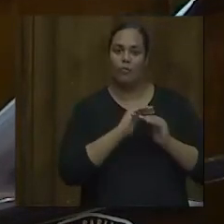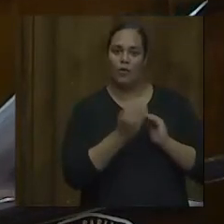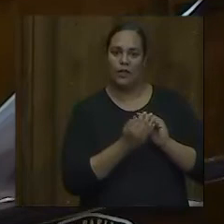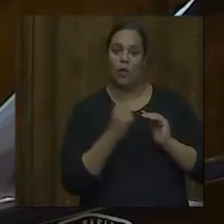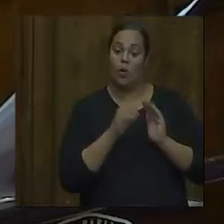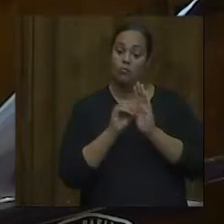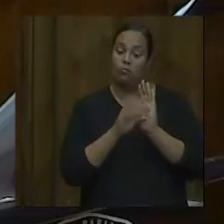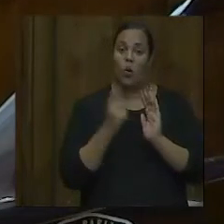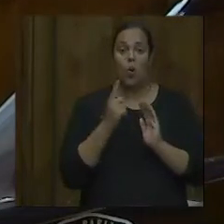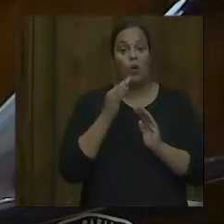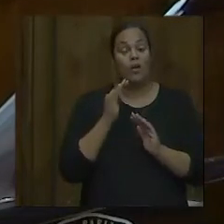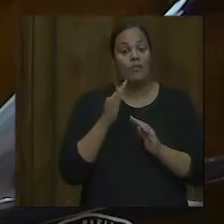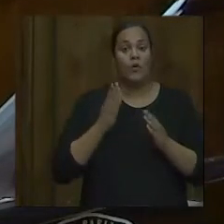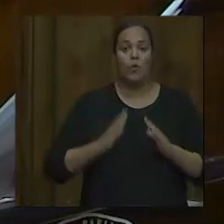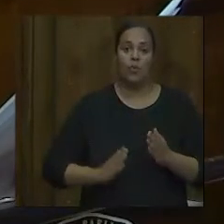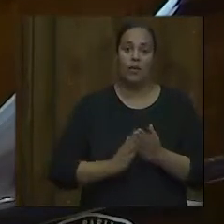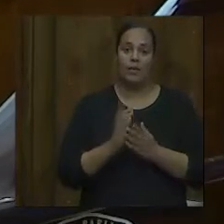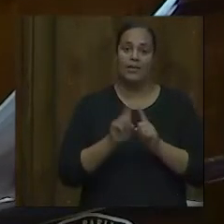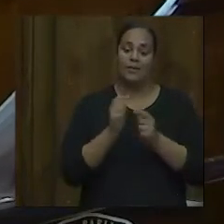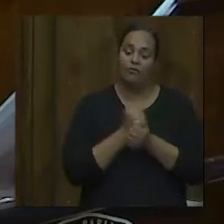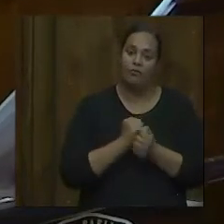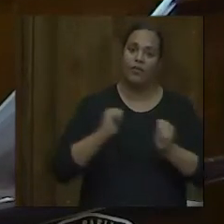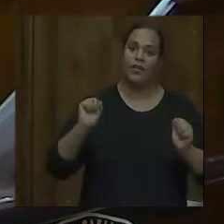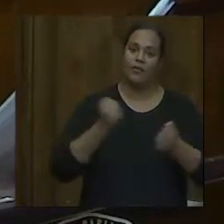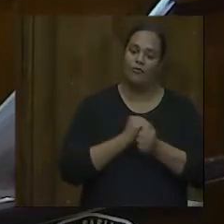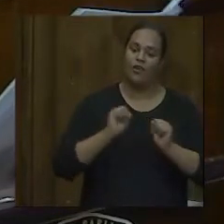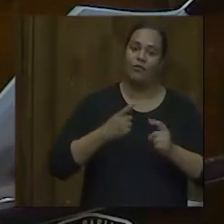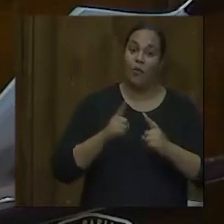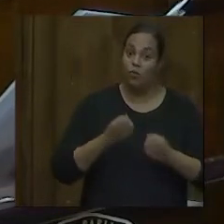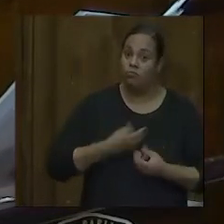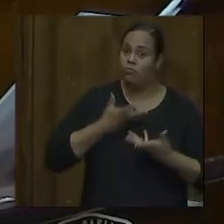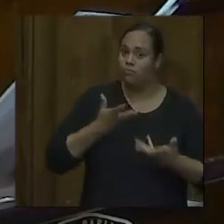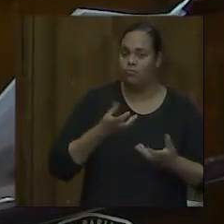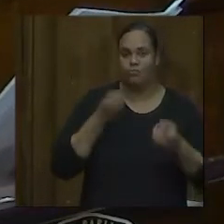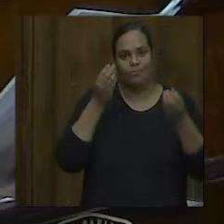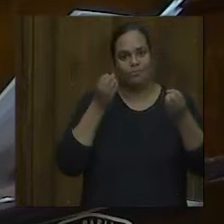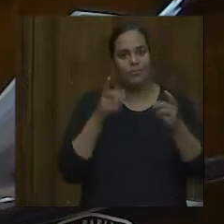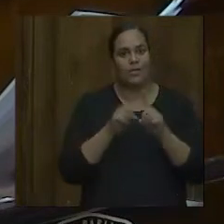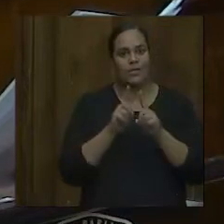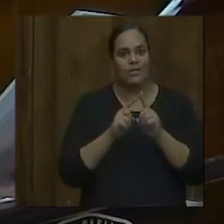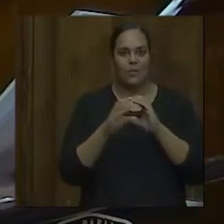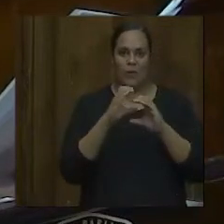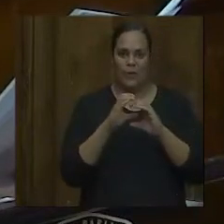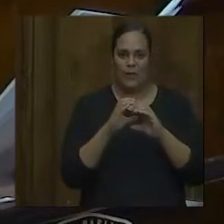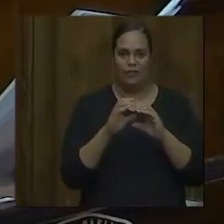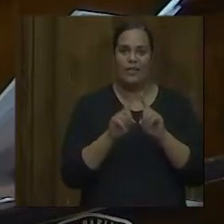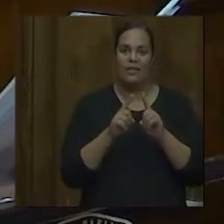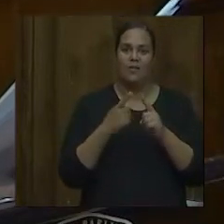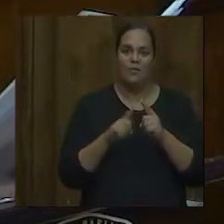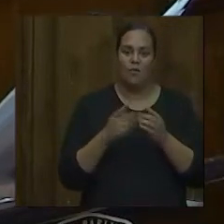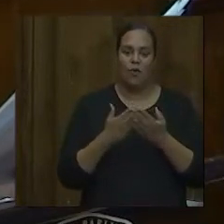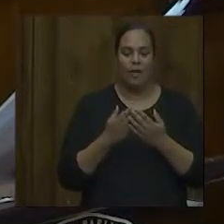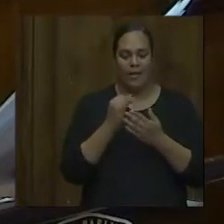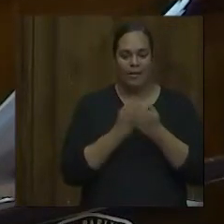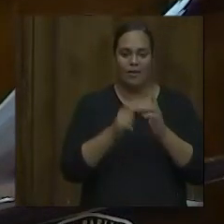promoted only if human rights and fundamental freedoms such as freedom of expression, information and communication, as well as the ability